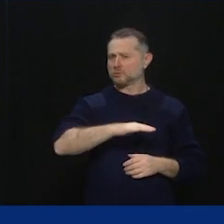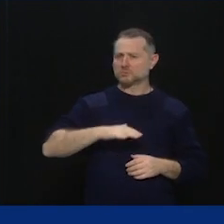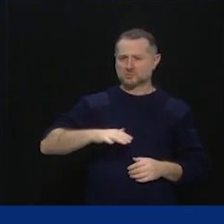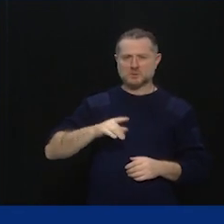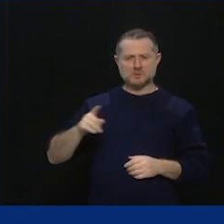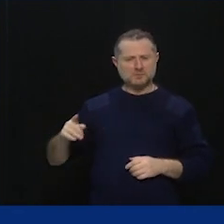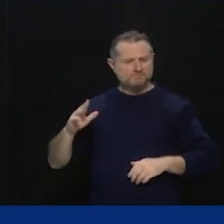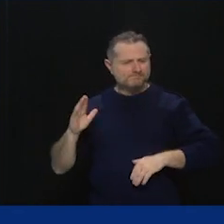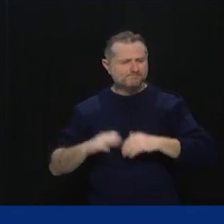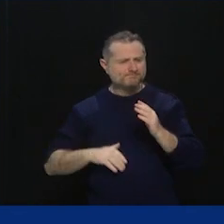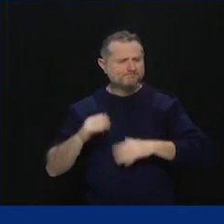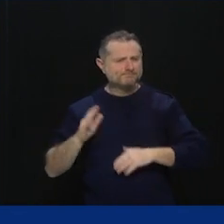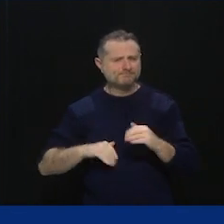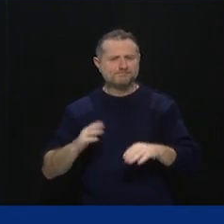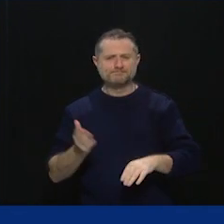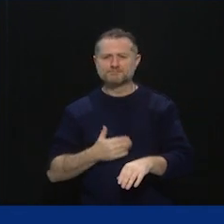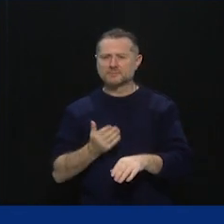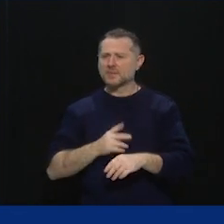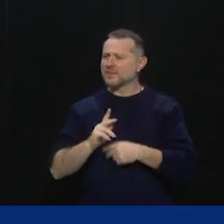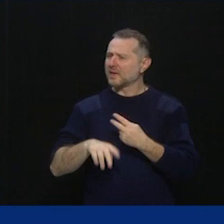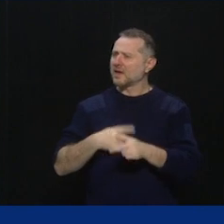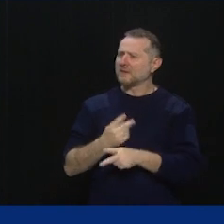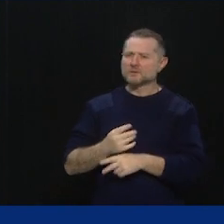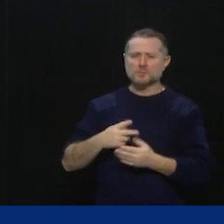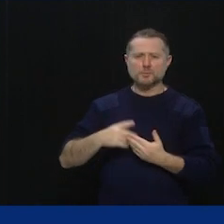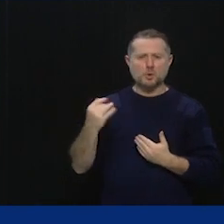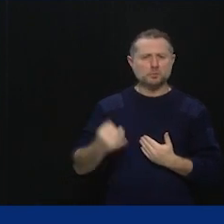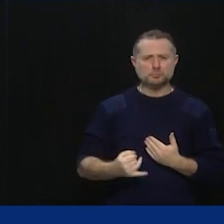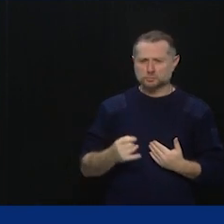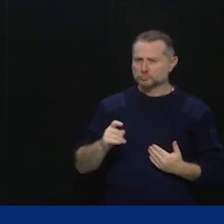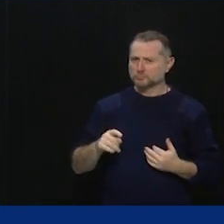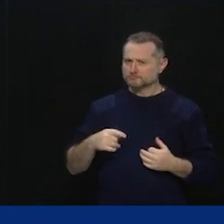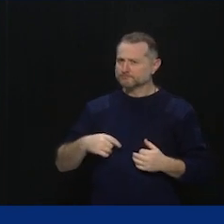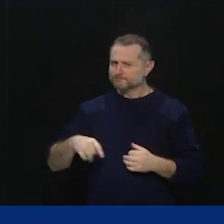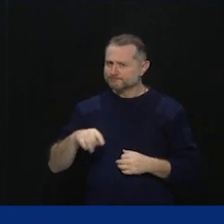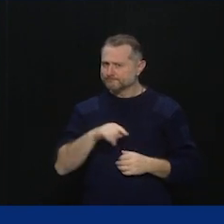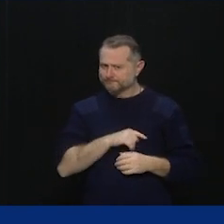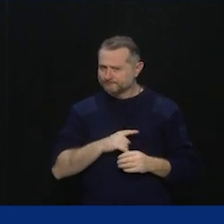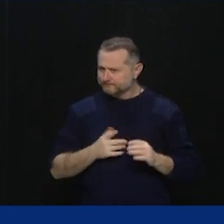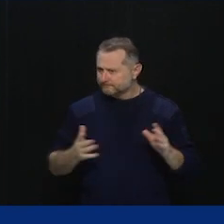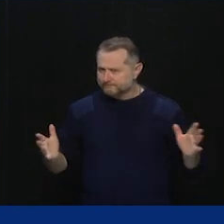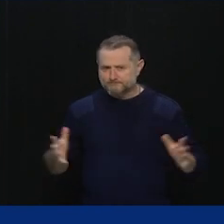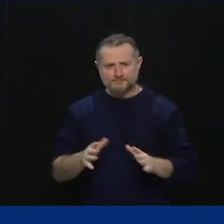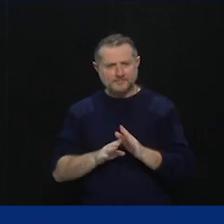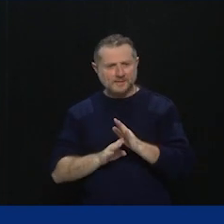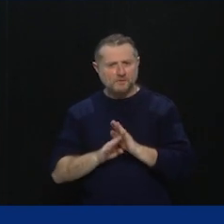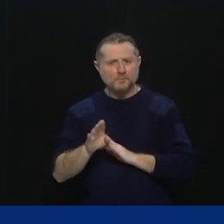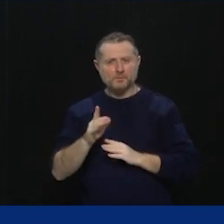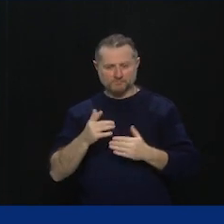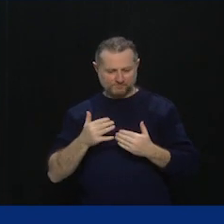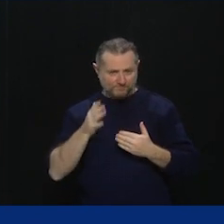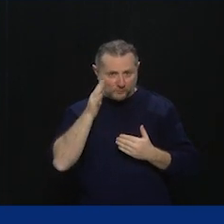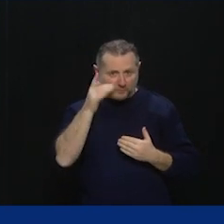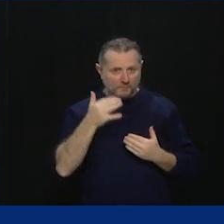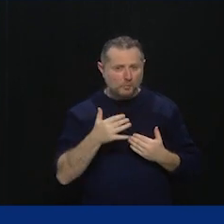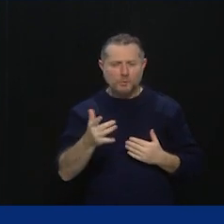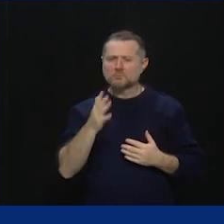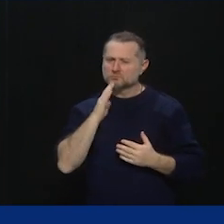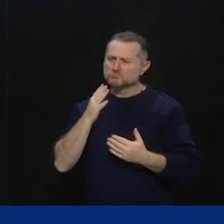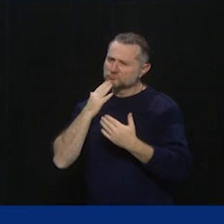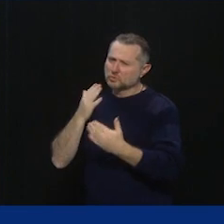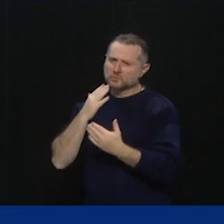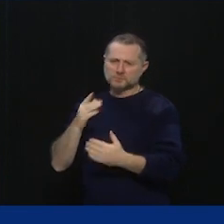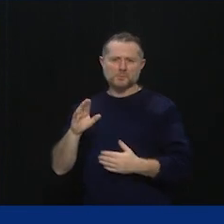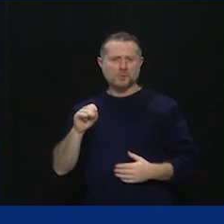critical for us to grow and be successful over the long term. So Bob and Jim, thank you, the entire